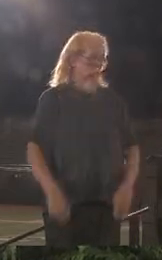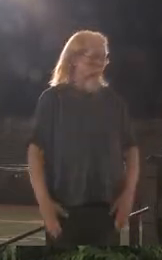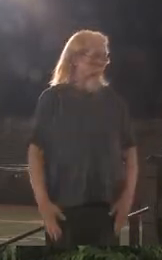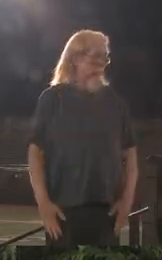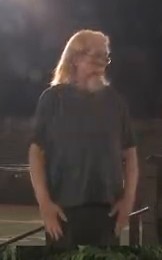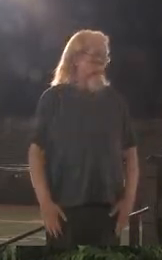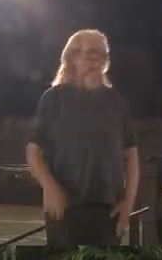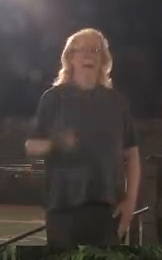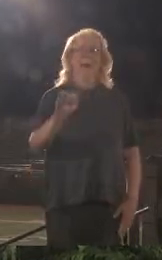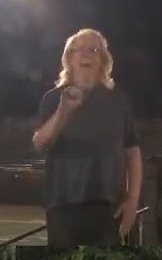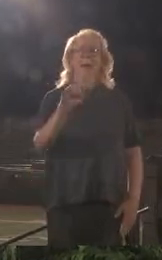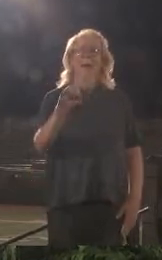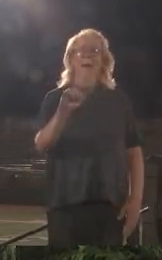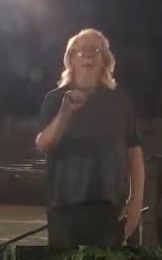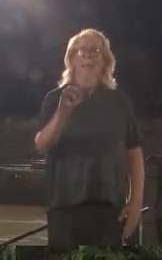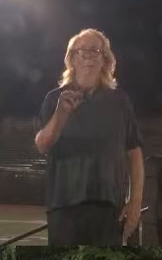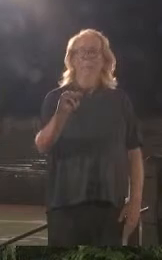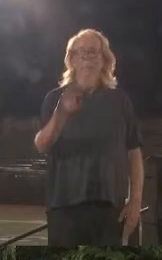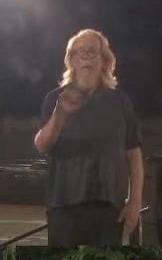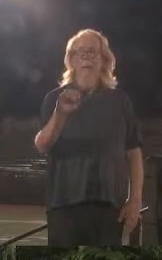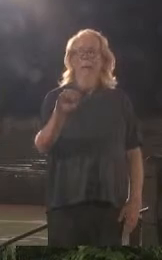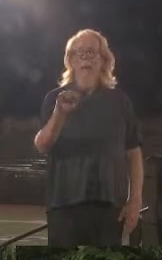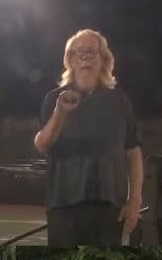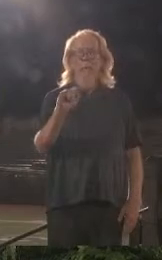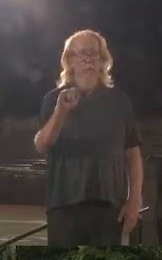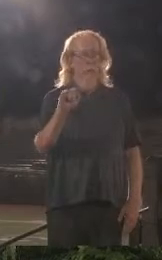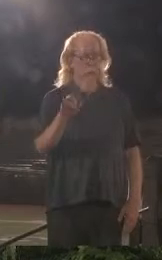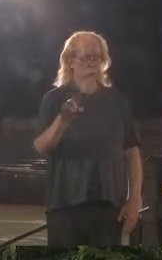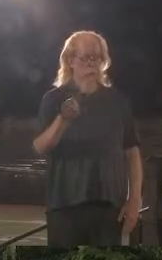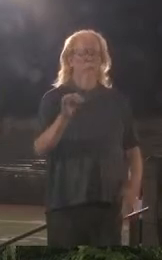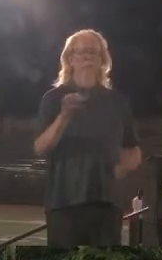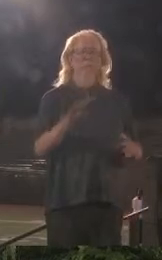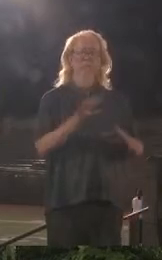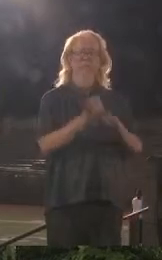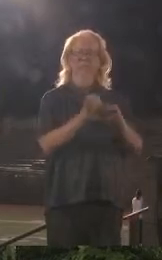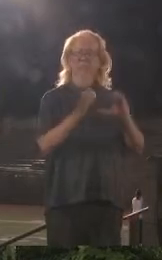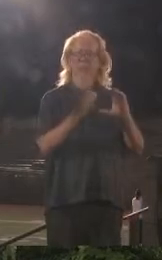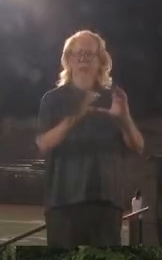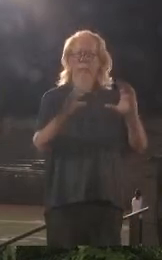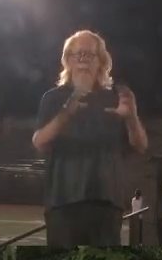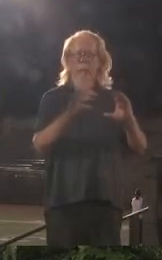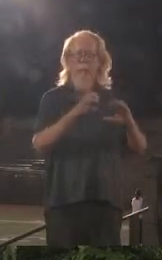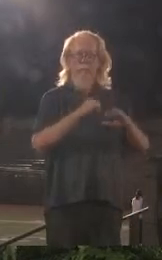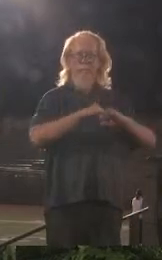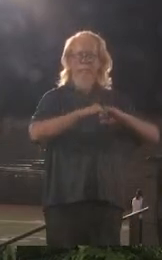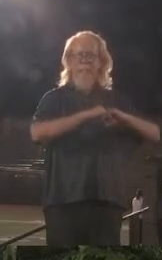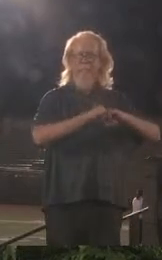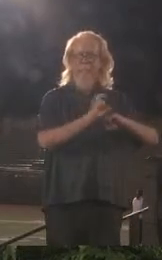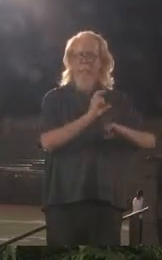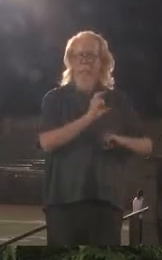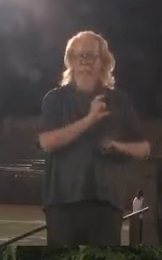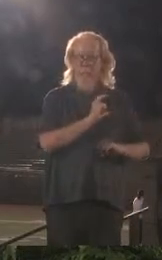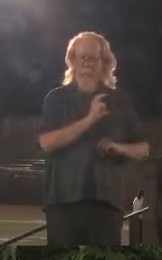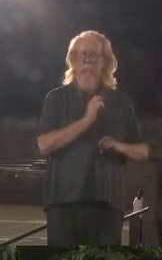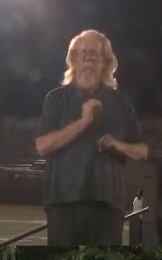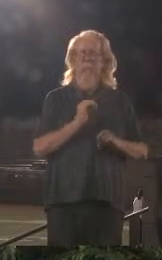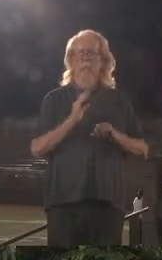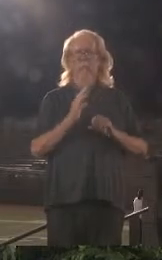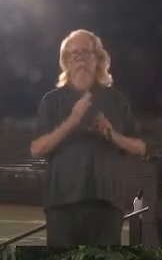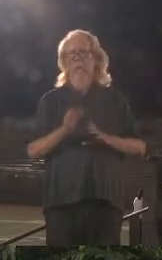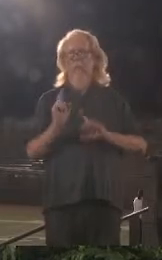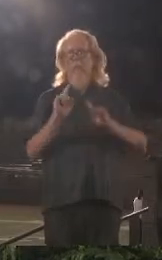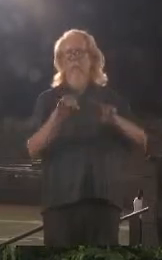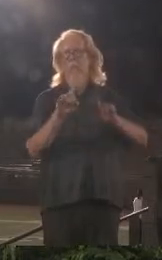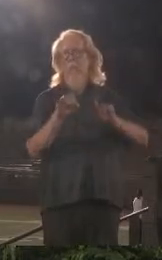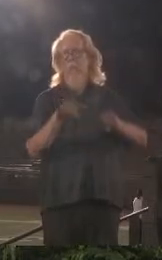Adam Christopher Cantu earned certification as security officer and will be attending St. Philip's College.